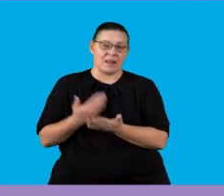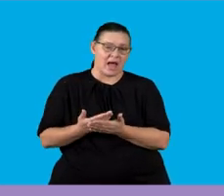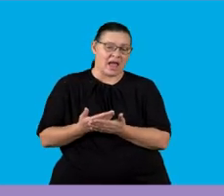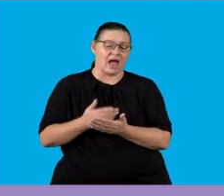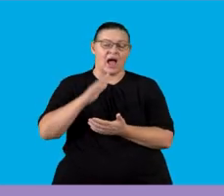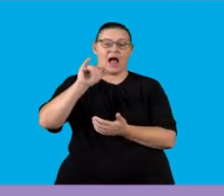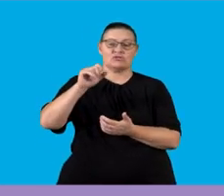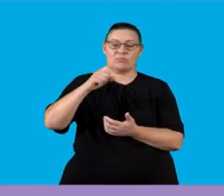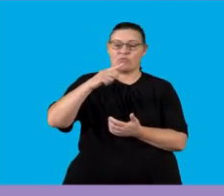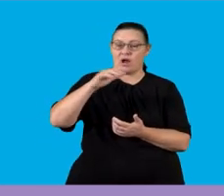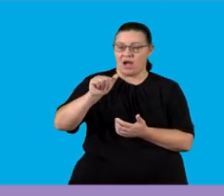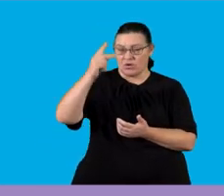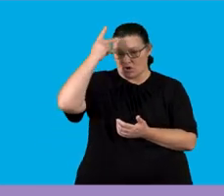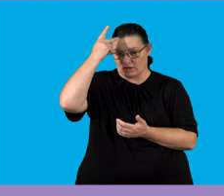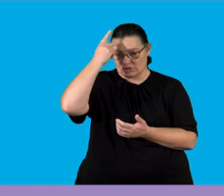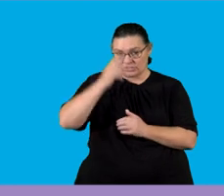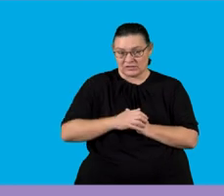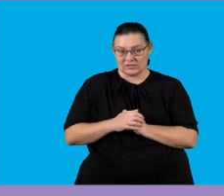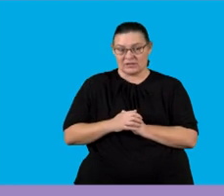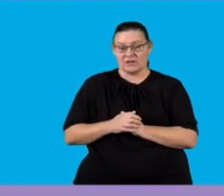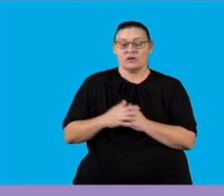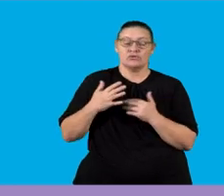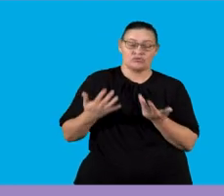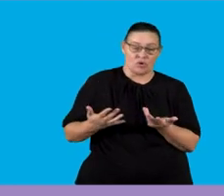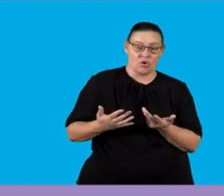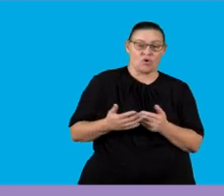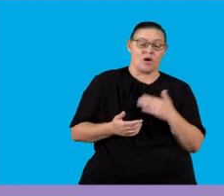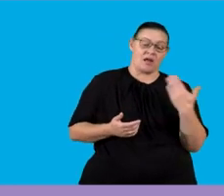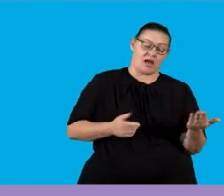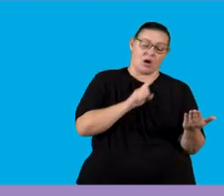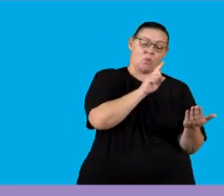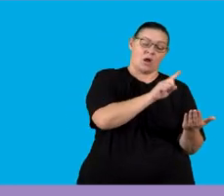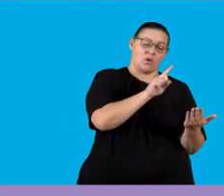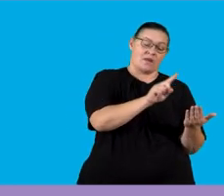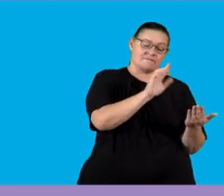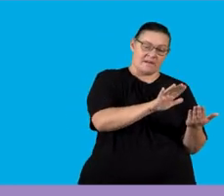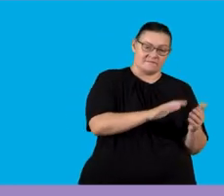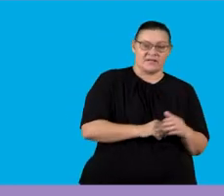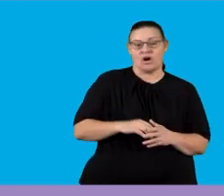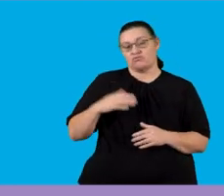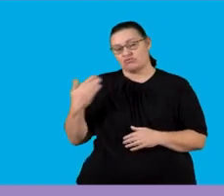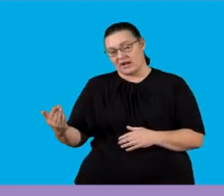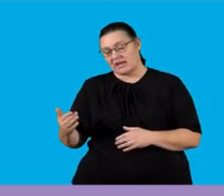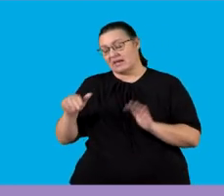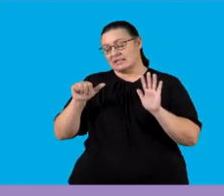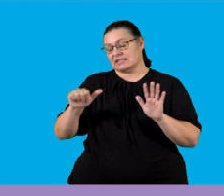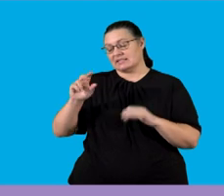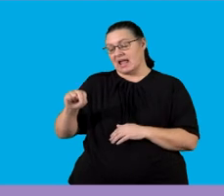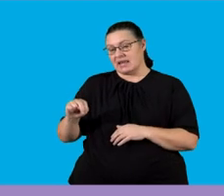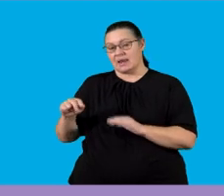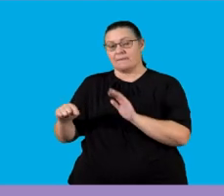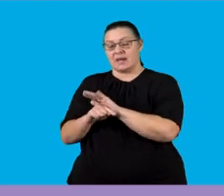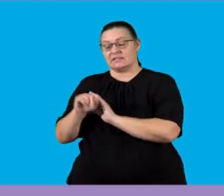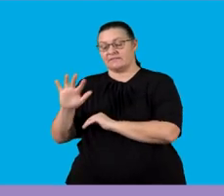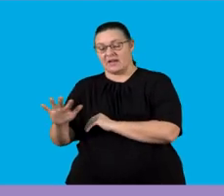6n minus 5. So for us to get to that n, we need to apply the